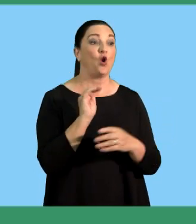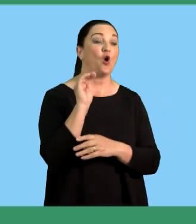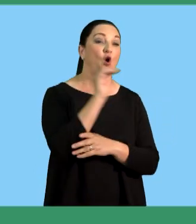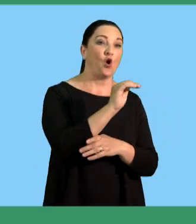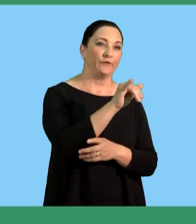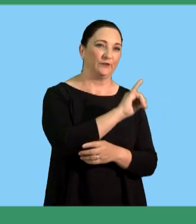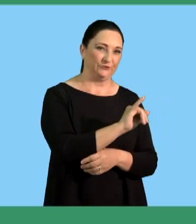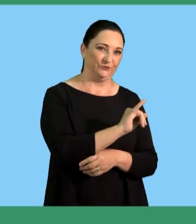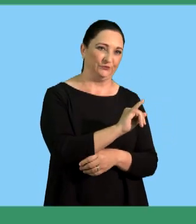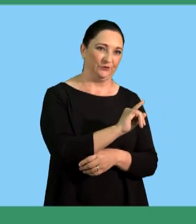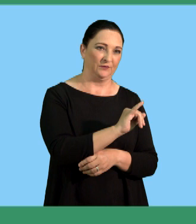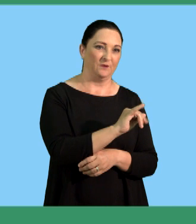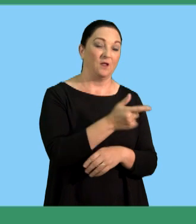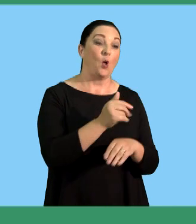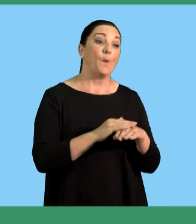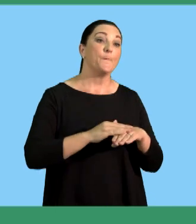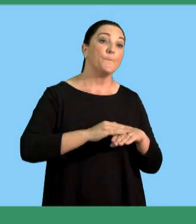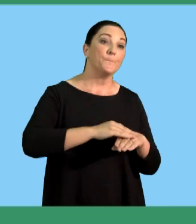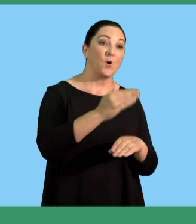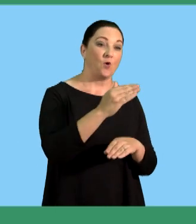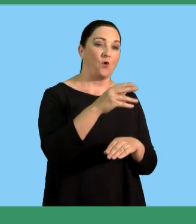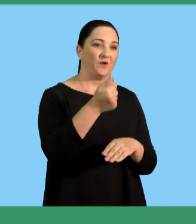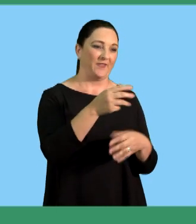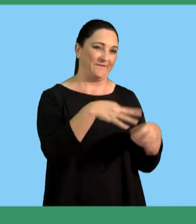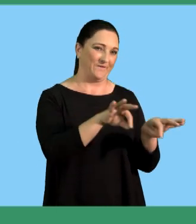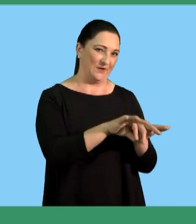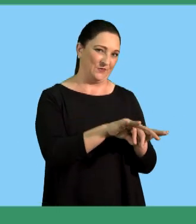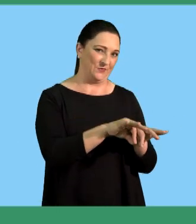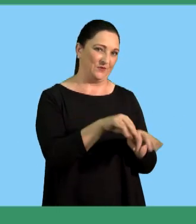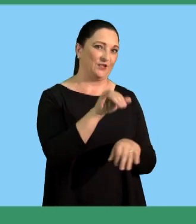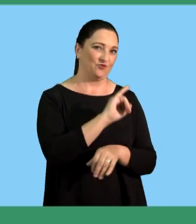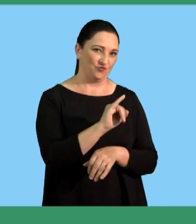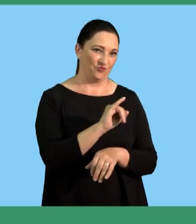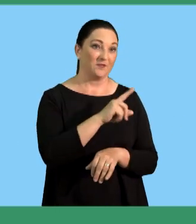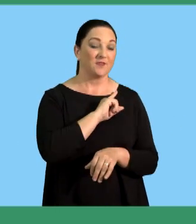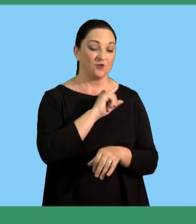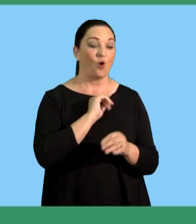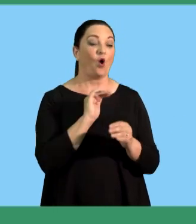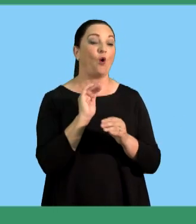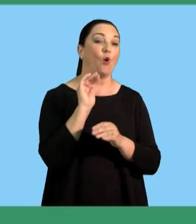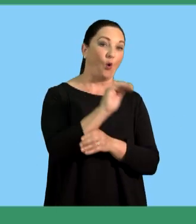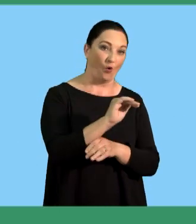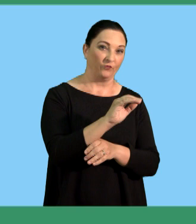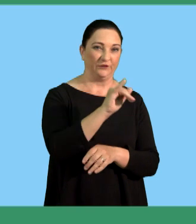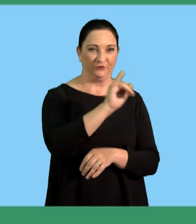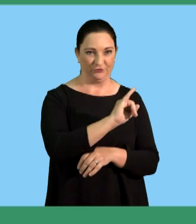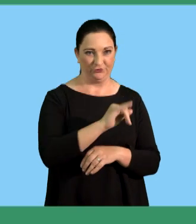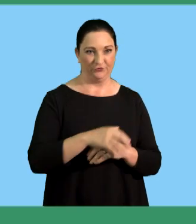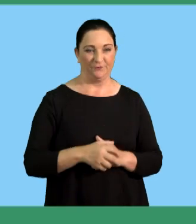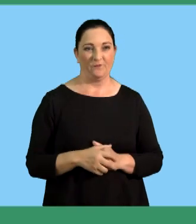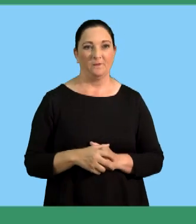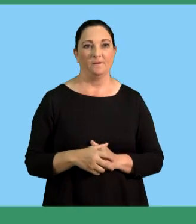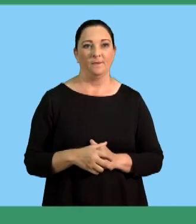looking into over insurance, that are insured for more than their value. To say this